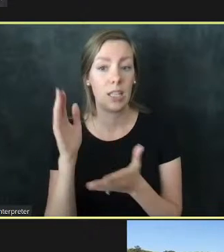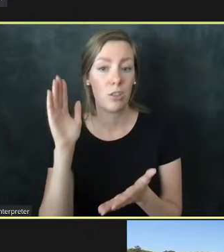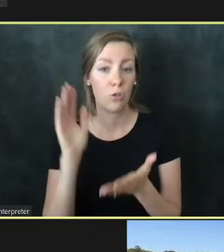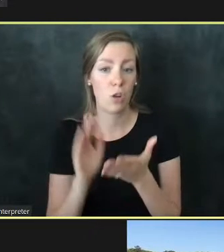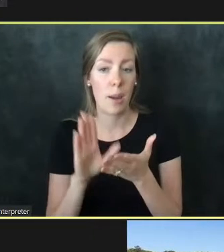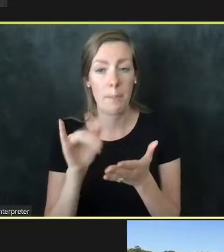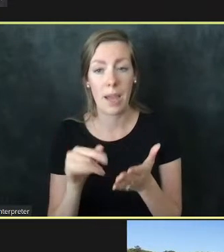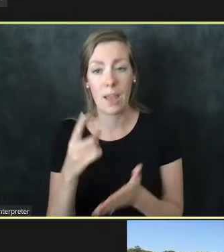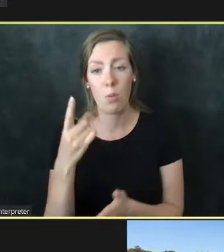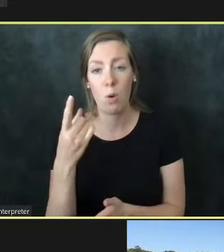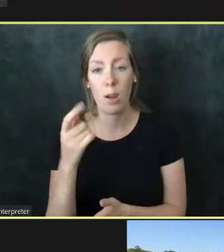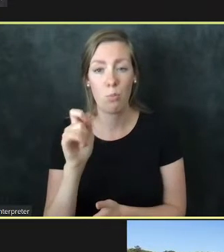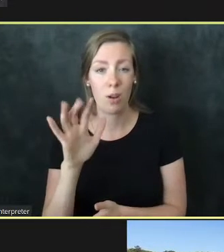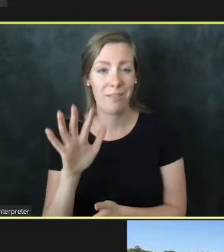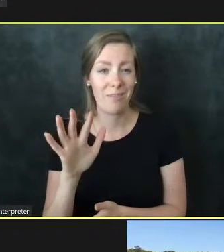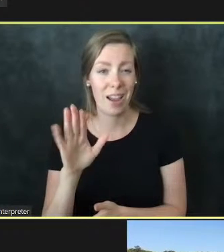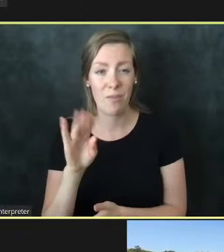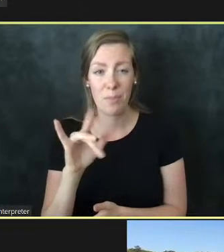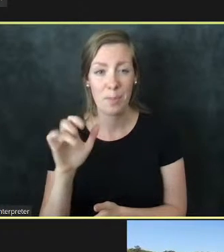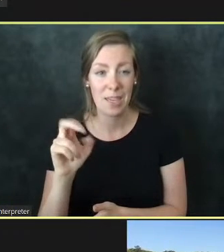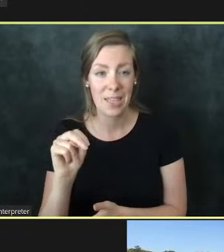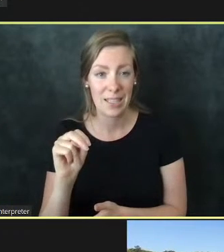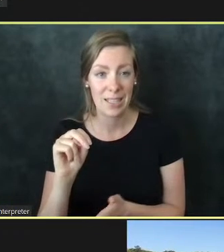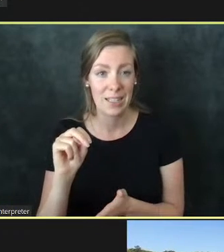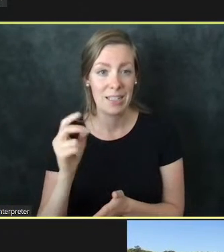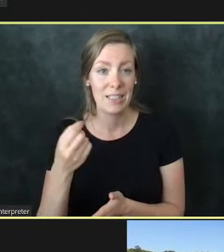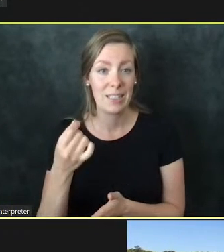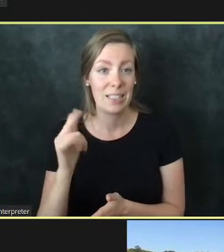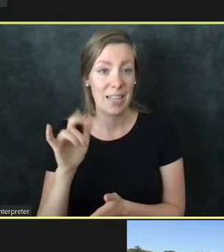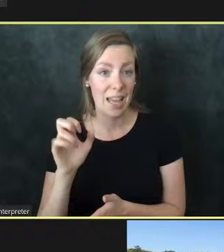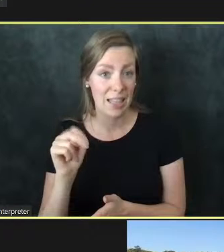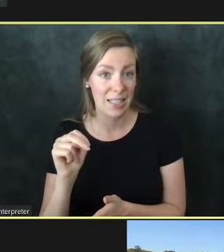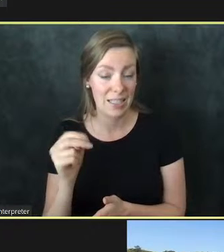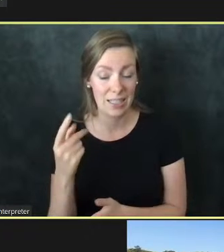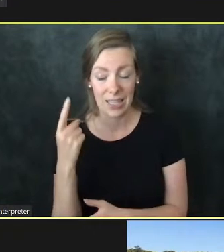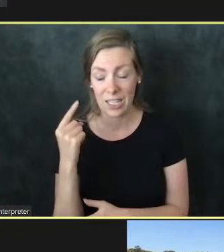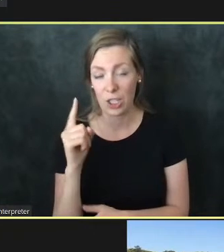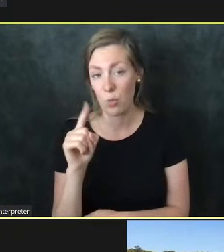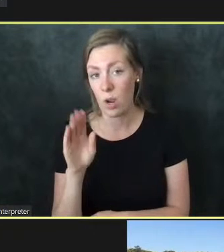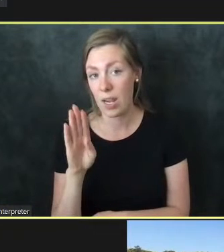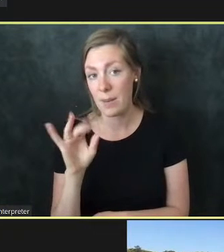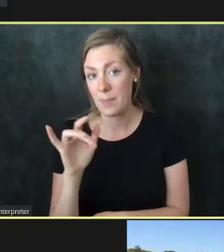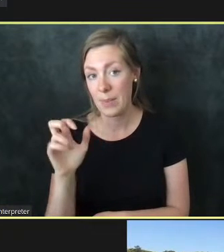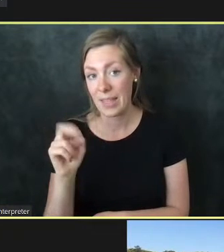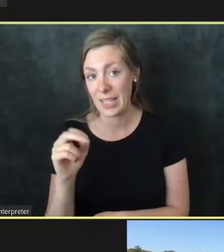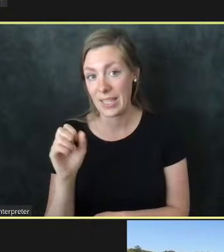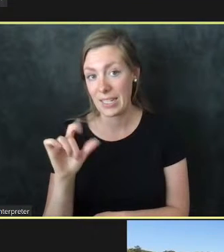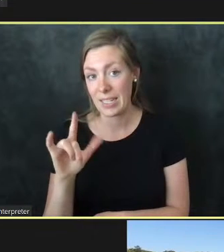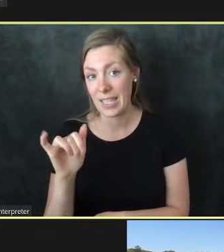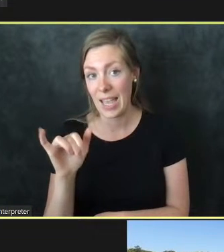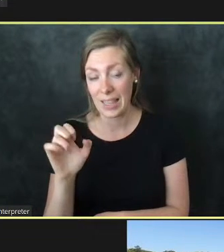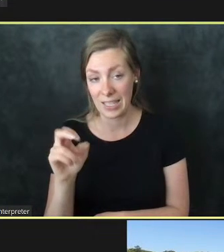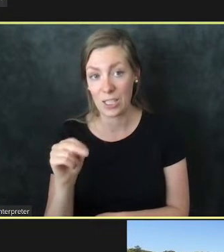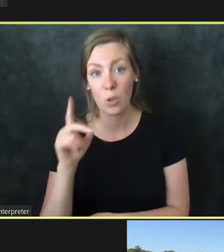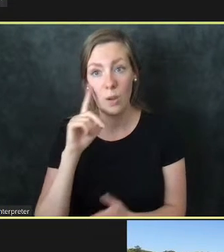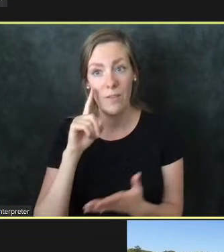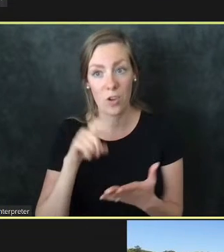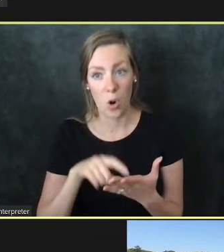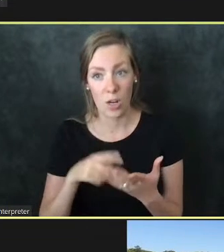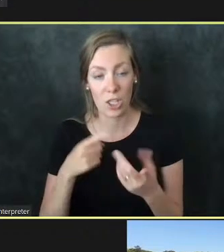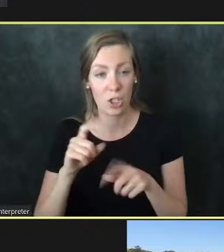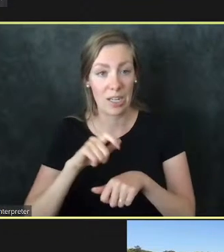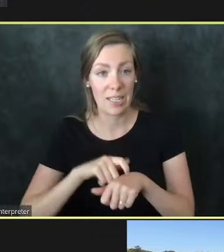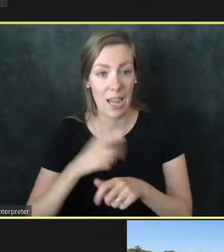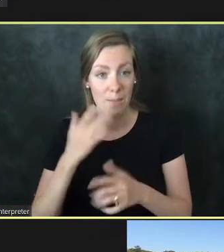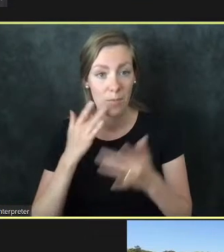1.5 planta como, billion gallons, and then last year 1 billion gallons. So we do see during times of drought galones that we have